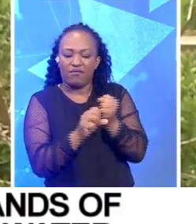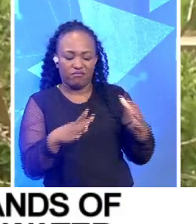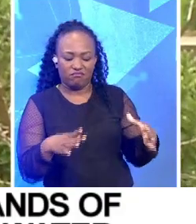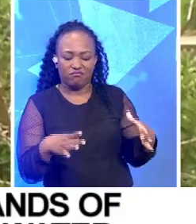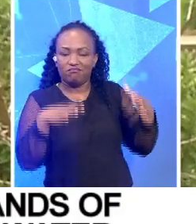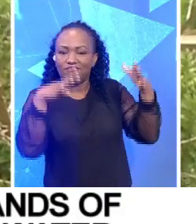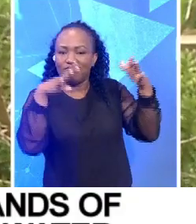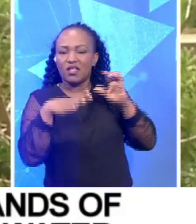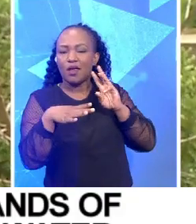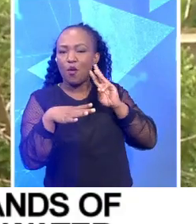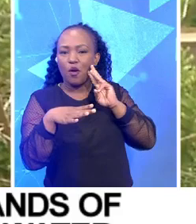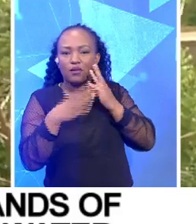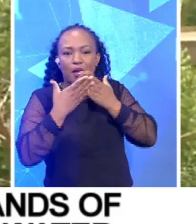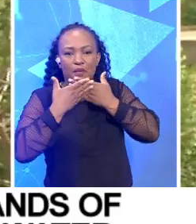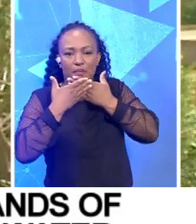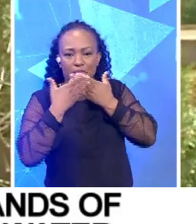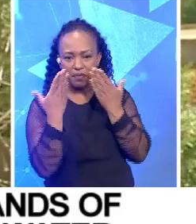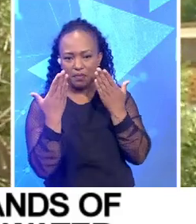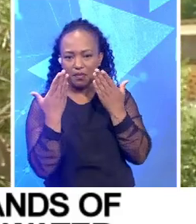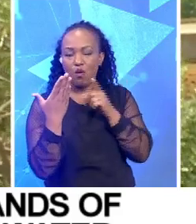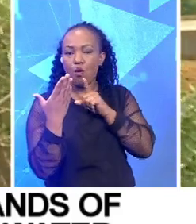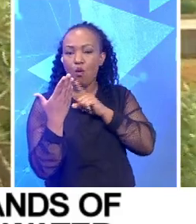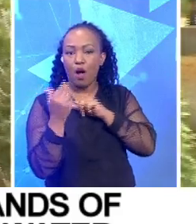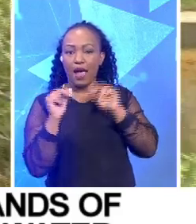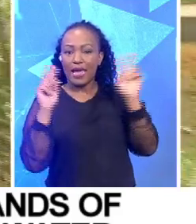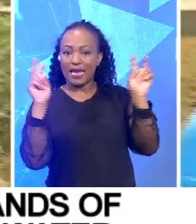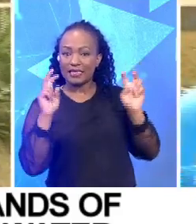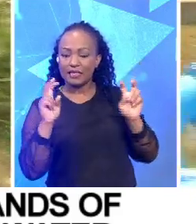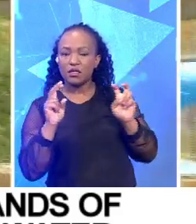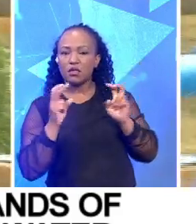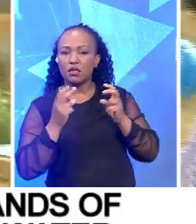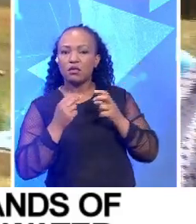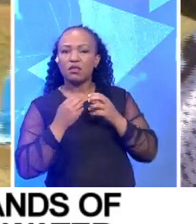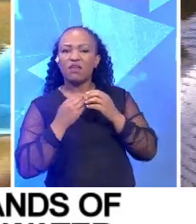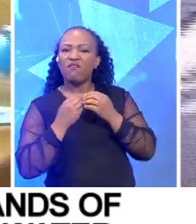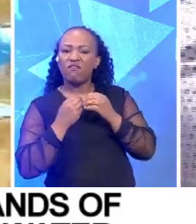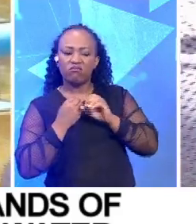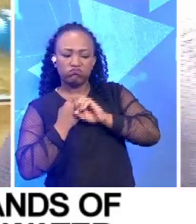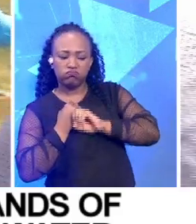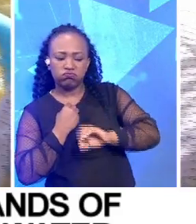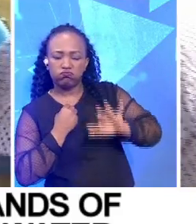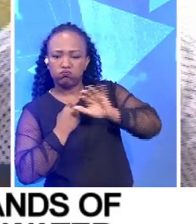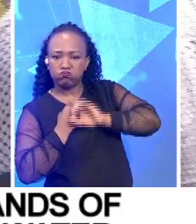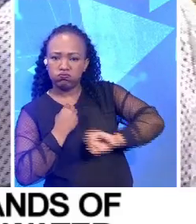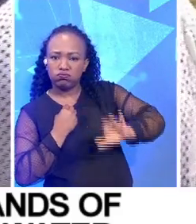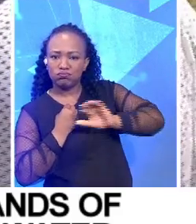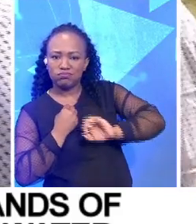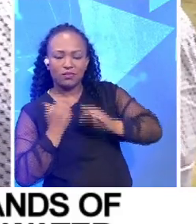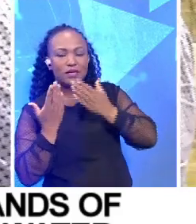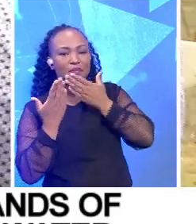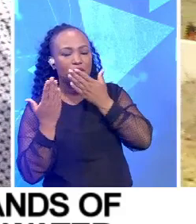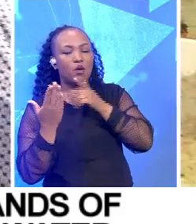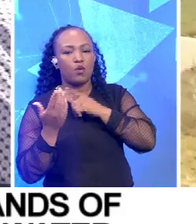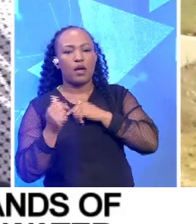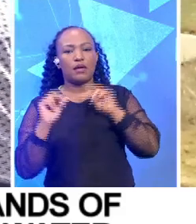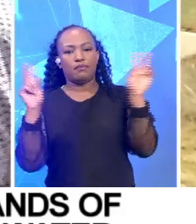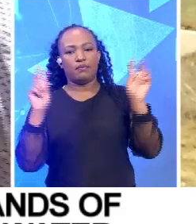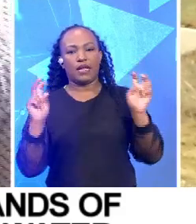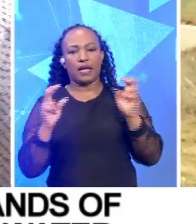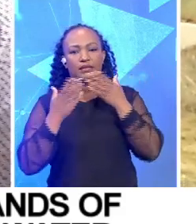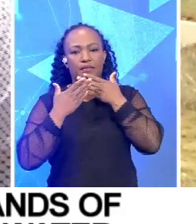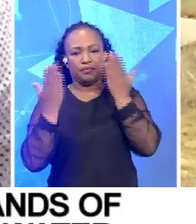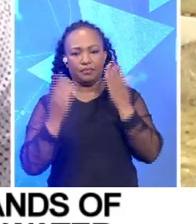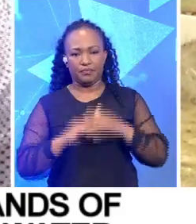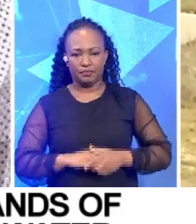reservoirs because of that lack of inflow, because of load shedding. Okay, I understand as a municipality you have